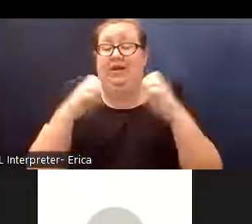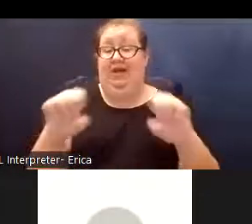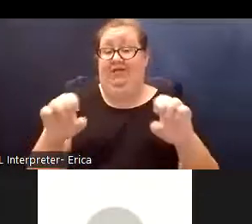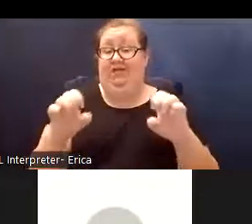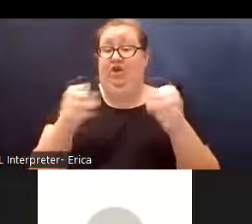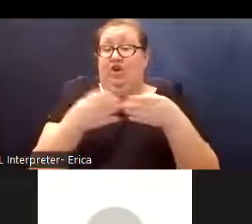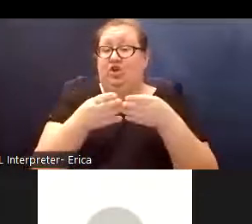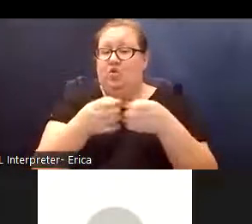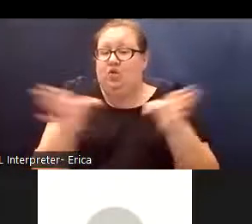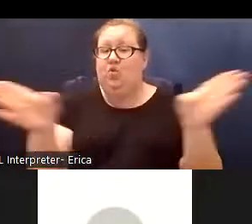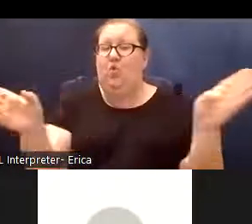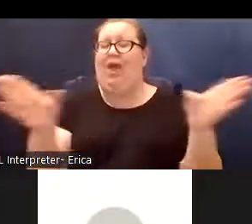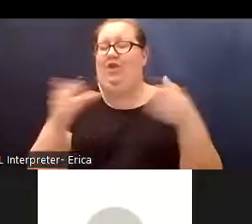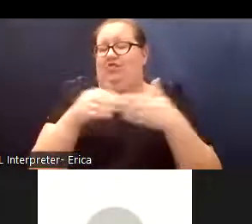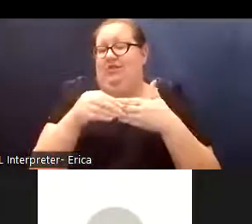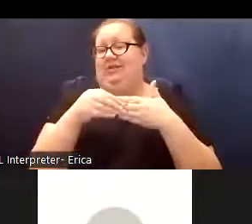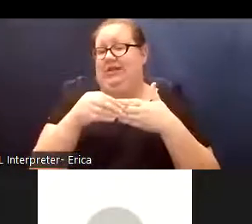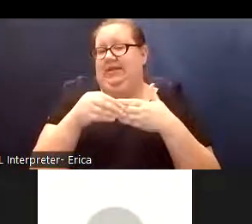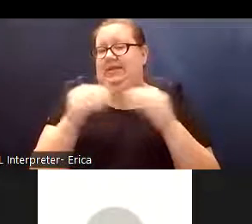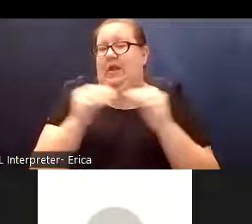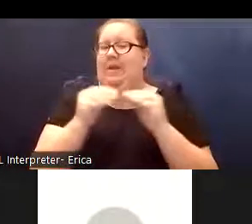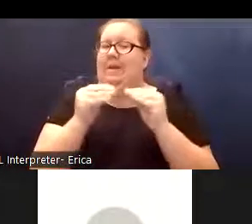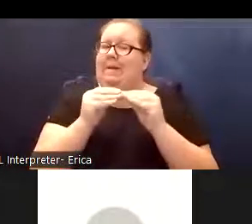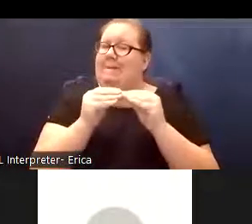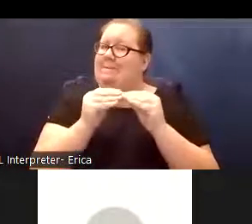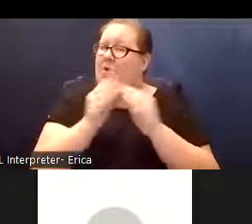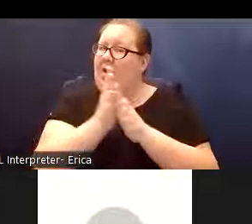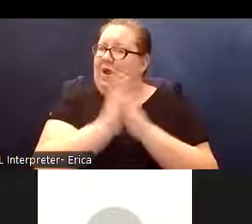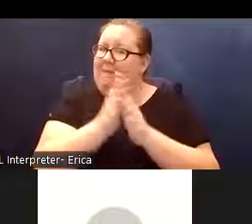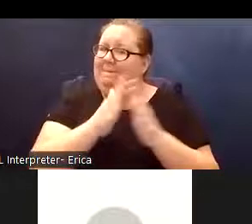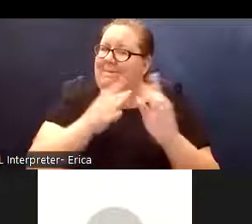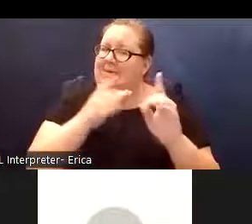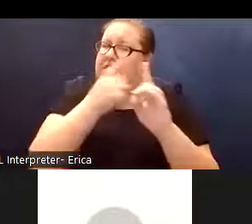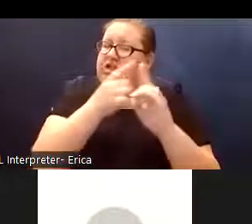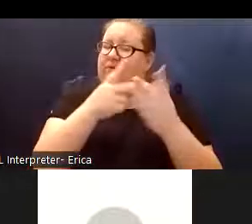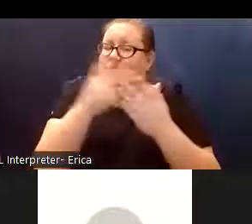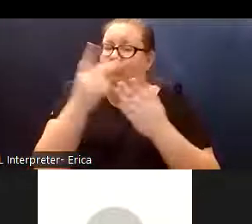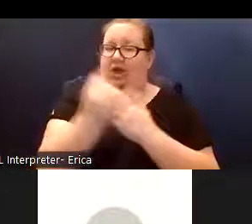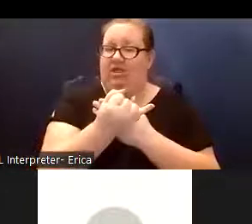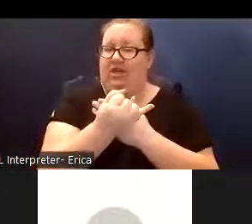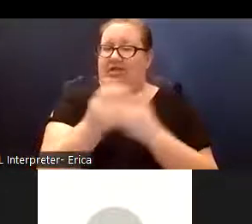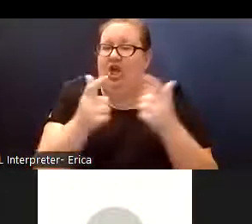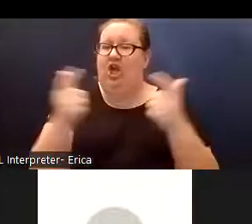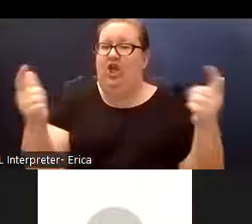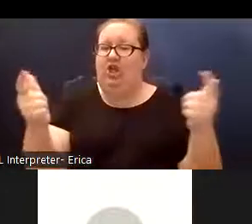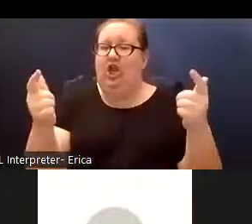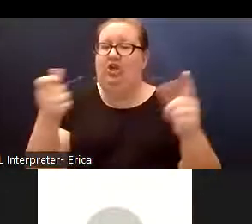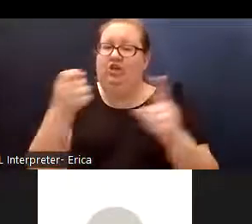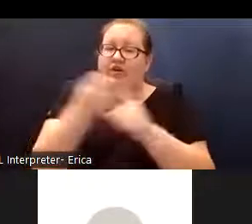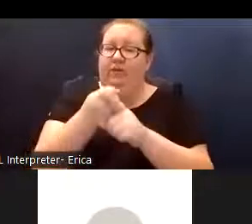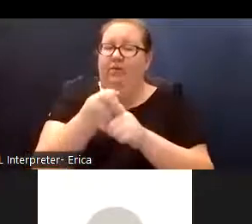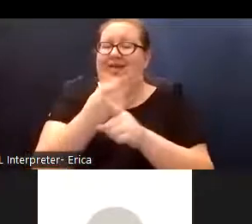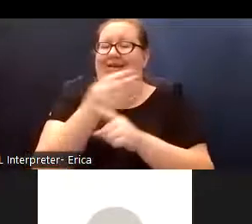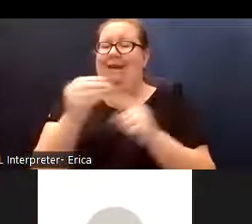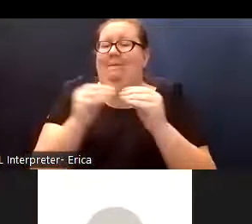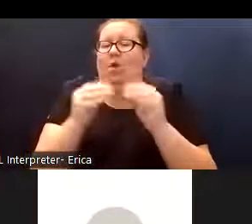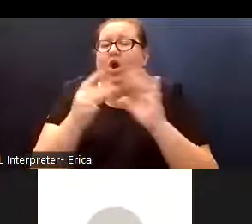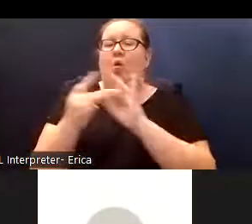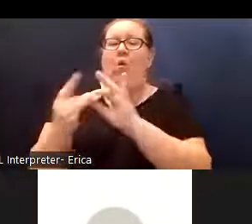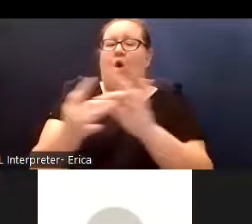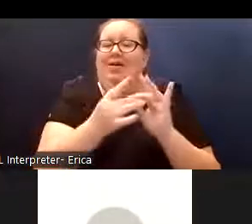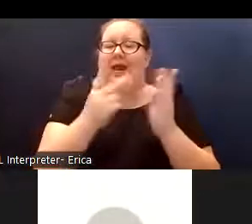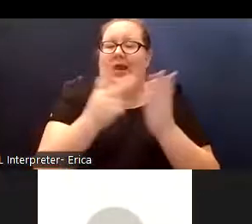wider resilience, more ambitious projects, larger footprints, and more coordinated projects